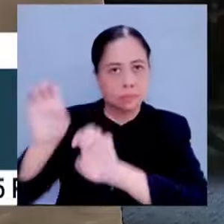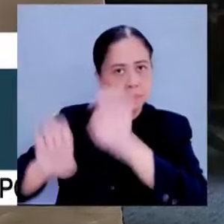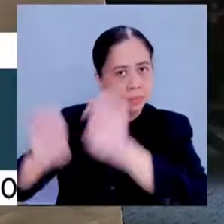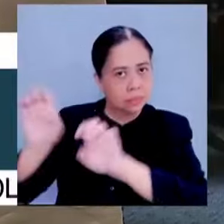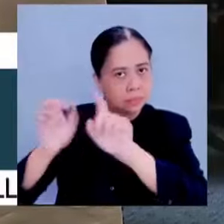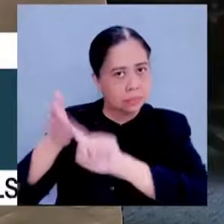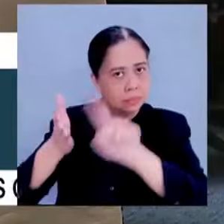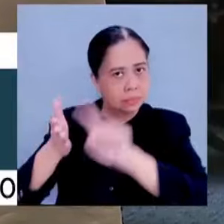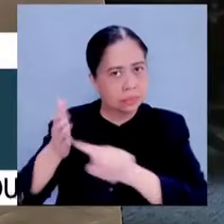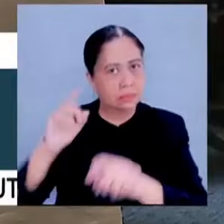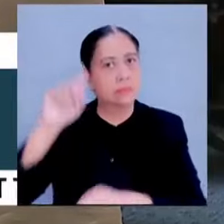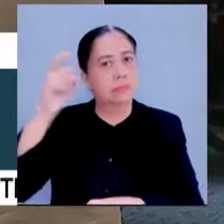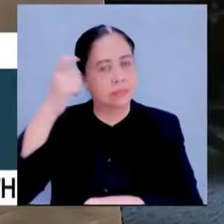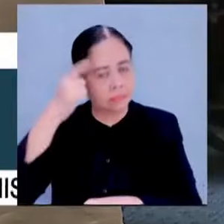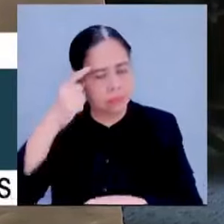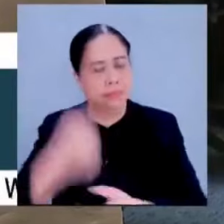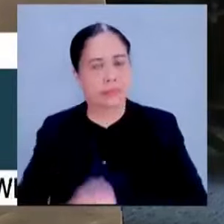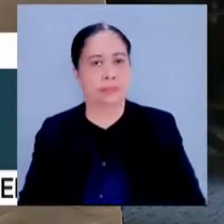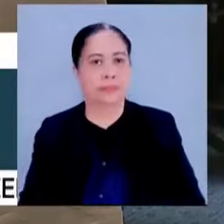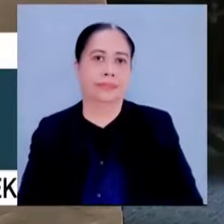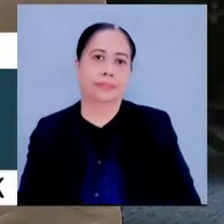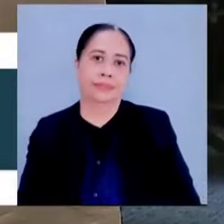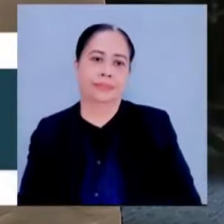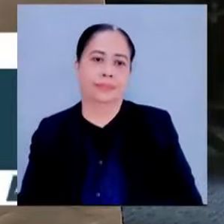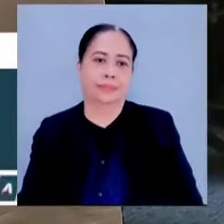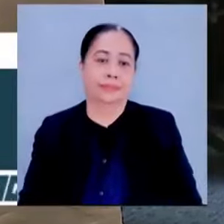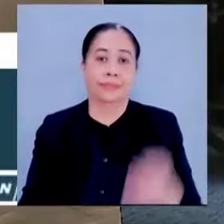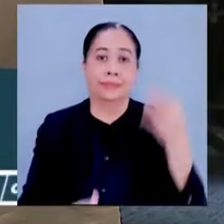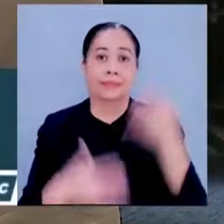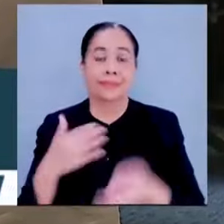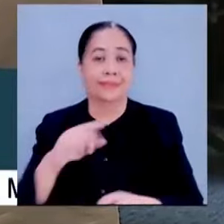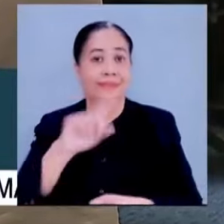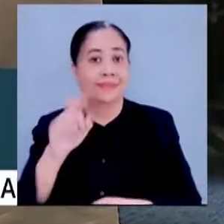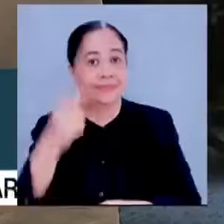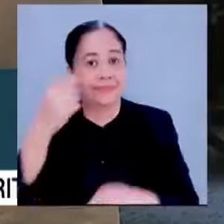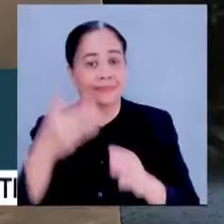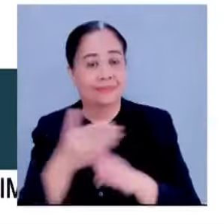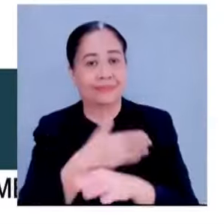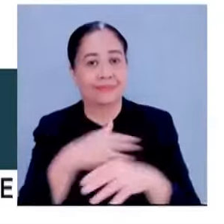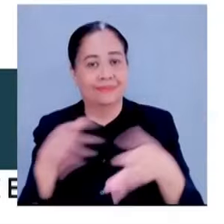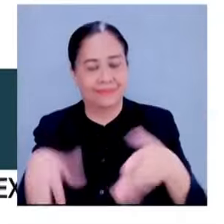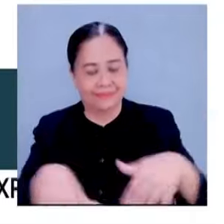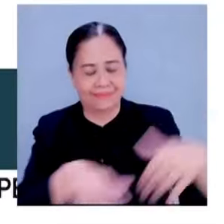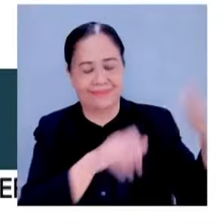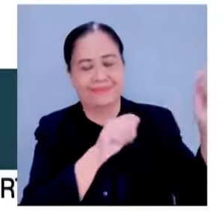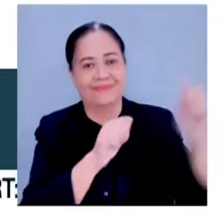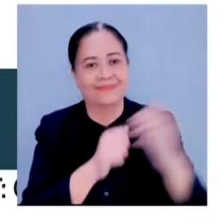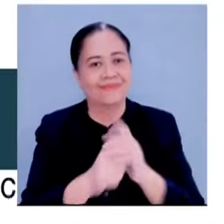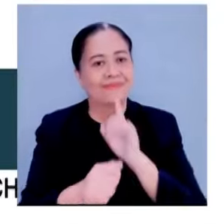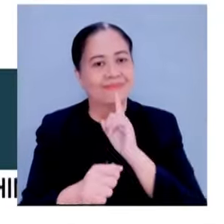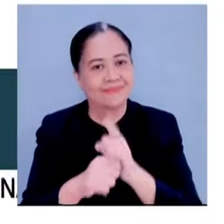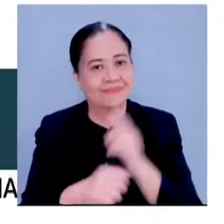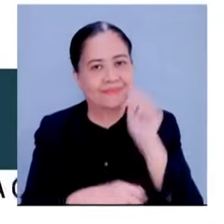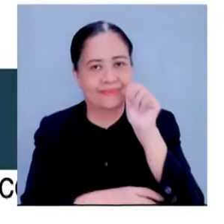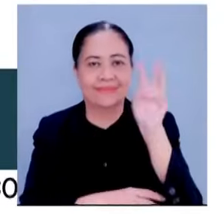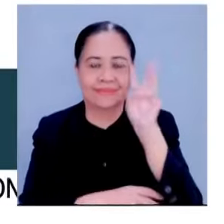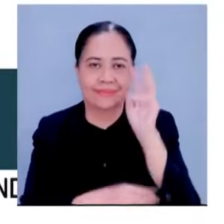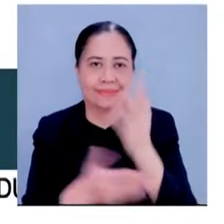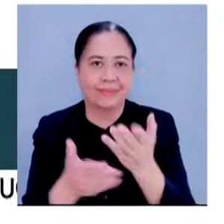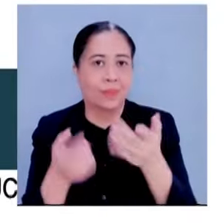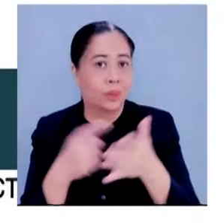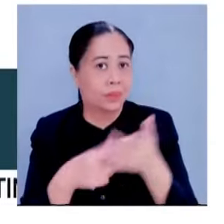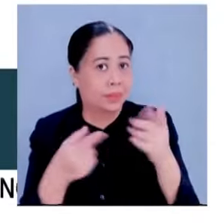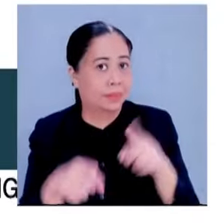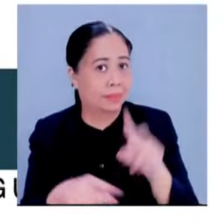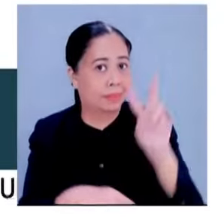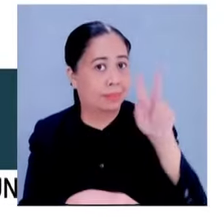of government. All right, final question for you. Before we let you go, Attorney De Lima, I'm sure you're well aware of what is happening to Vice